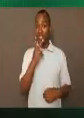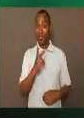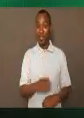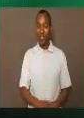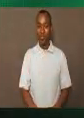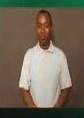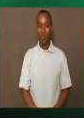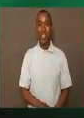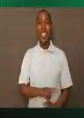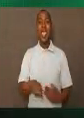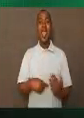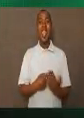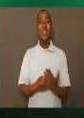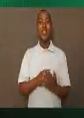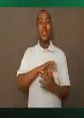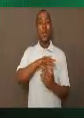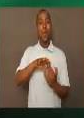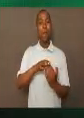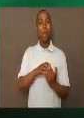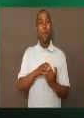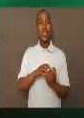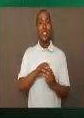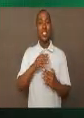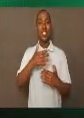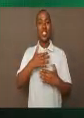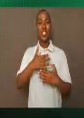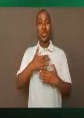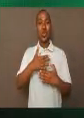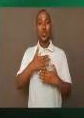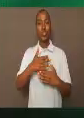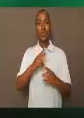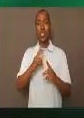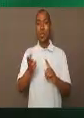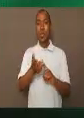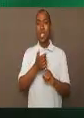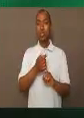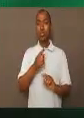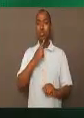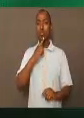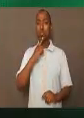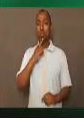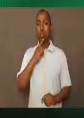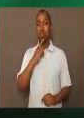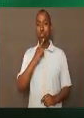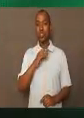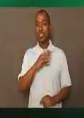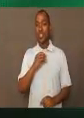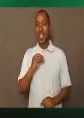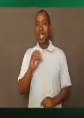The muscle walls need a constant supply of glucose and oxygen.